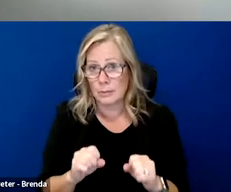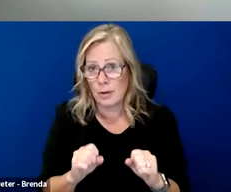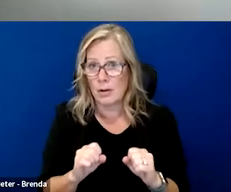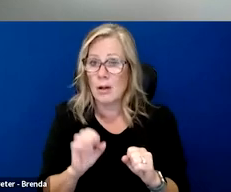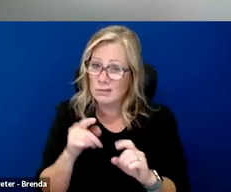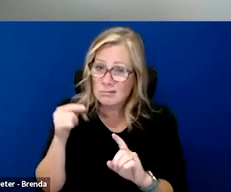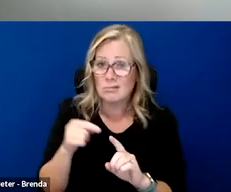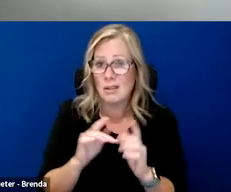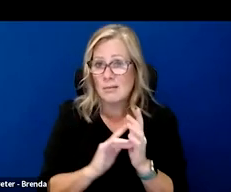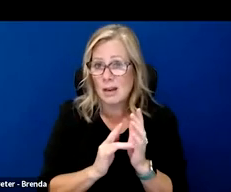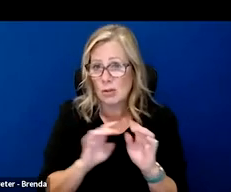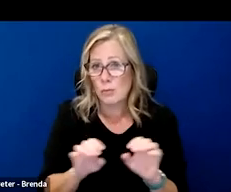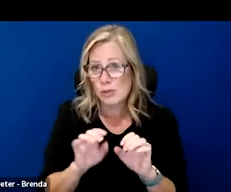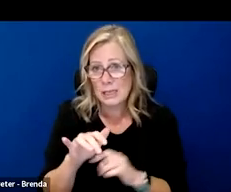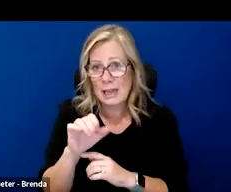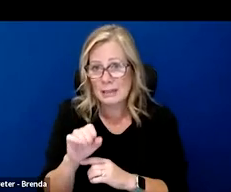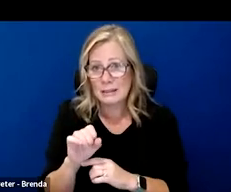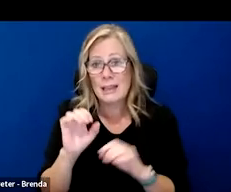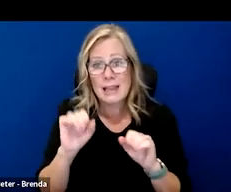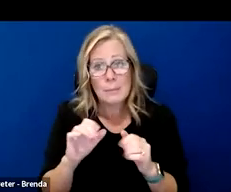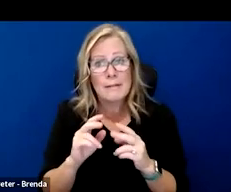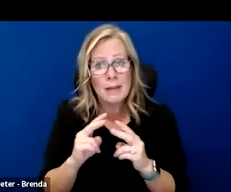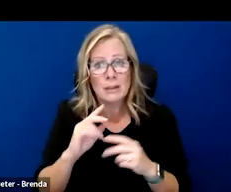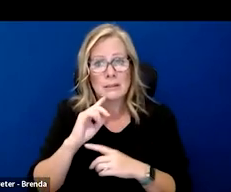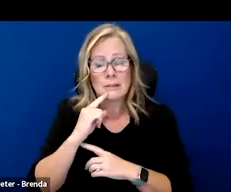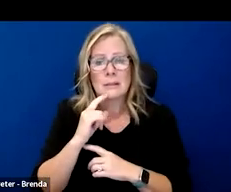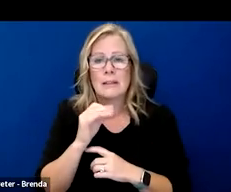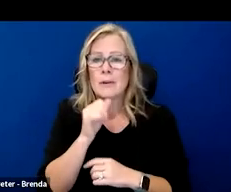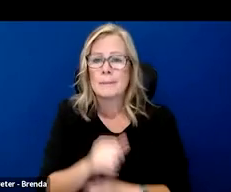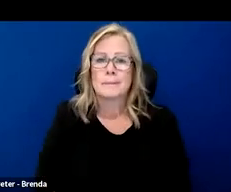emergency and potentially quite harmful. Okay, thank you.